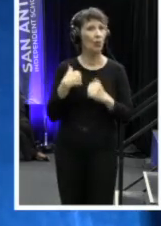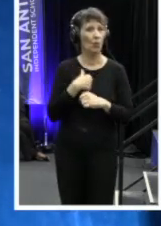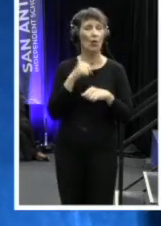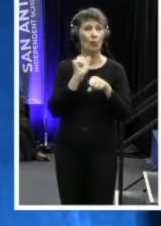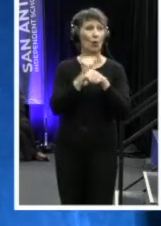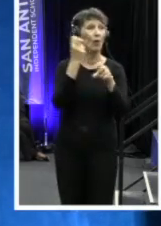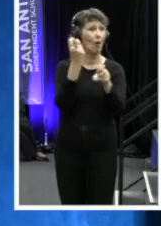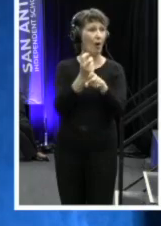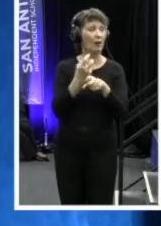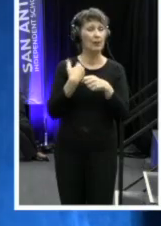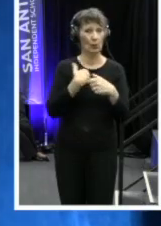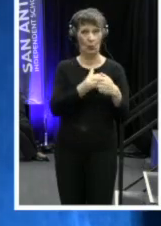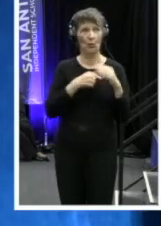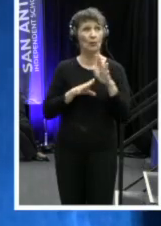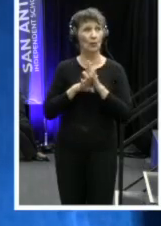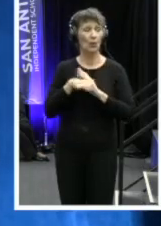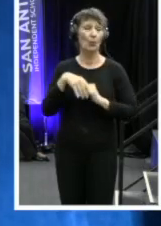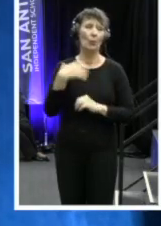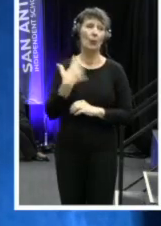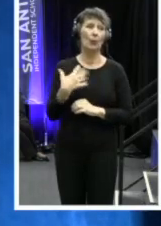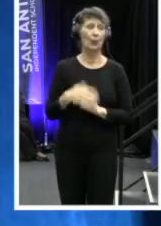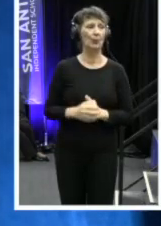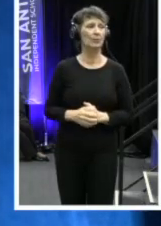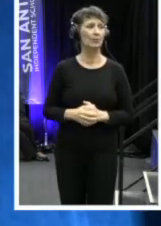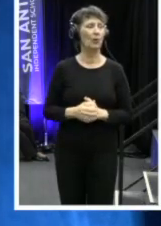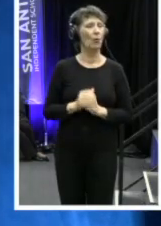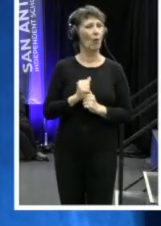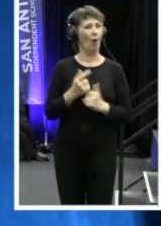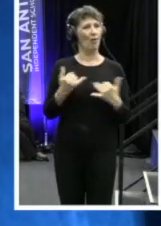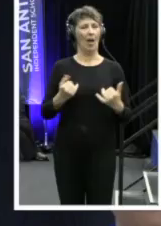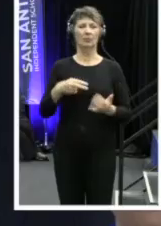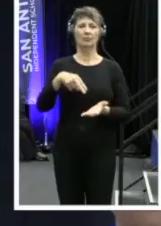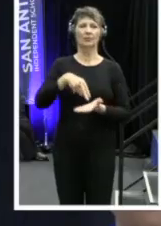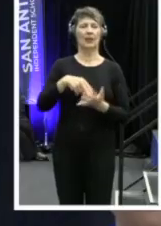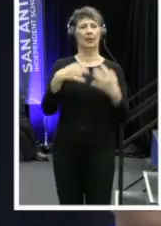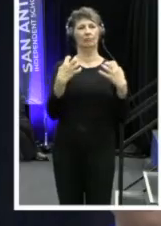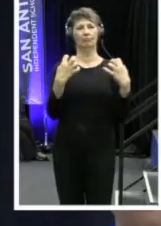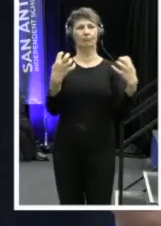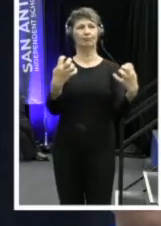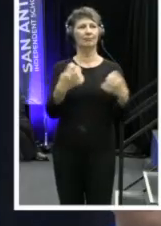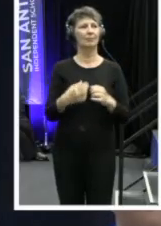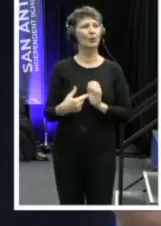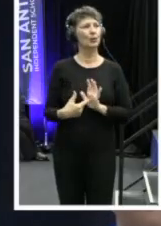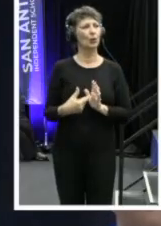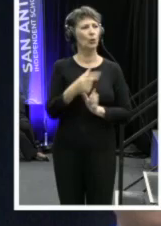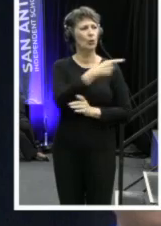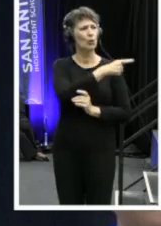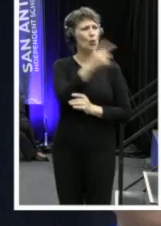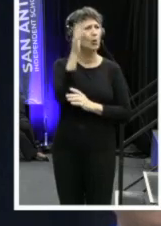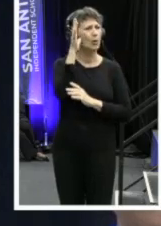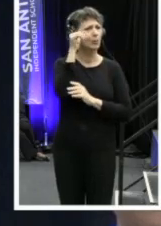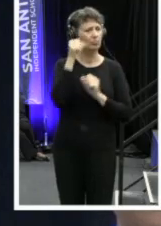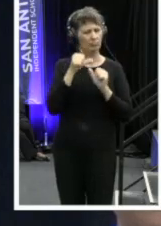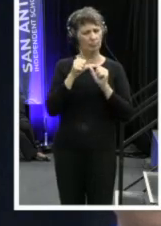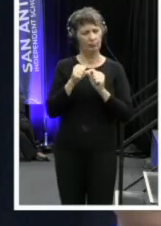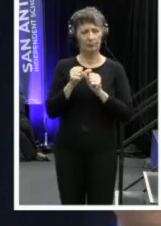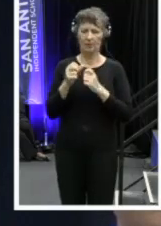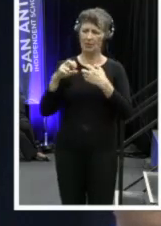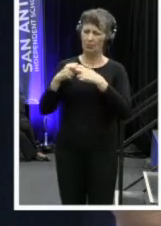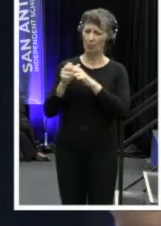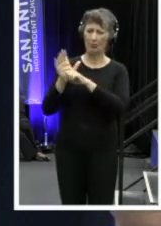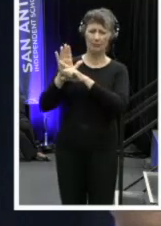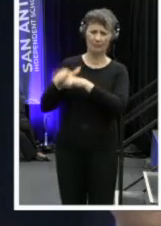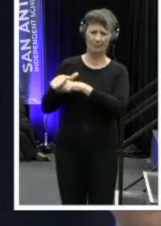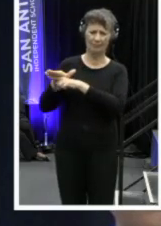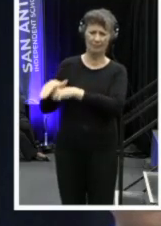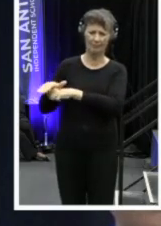we've grown. The fact that we are all standing here today shows that you were able to persevere and overcome all of the